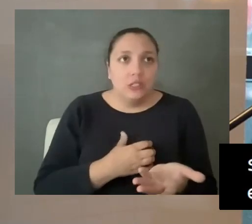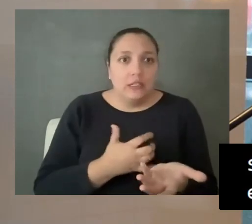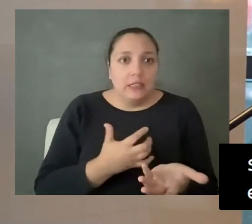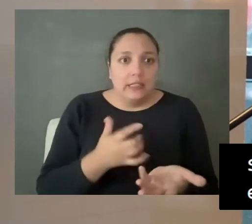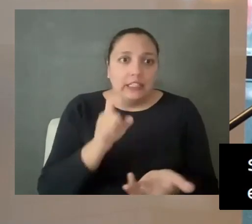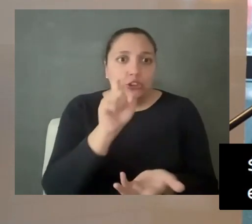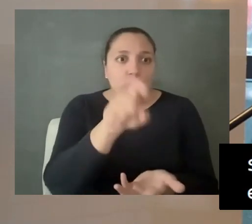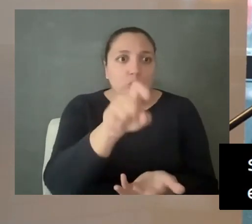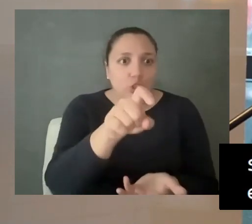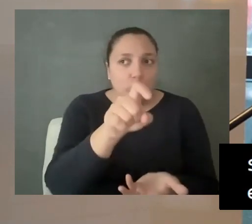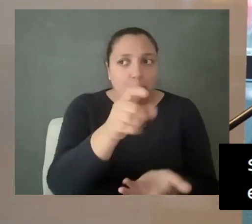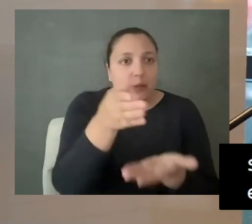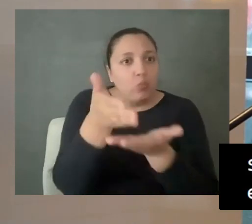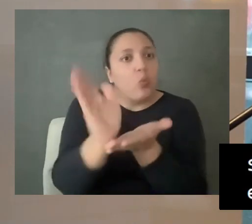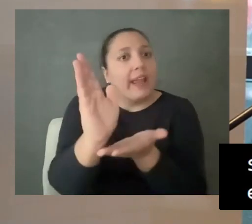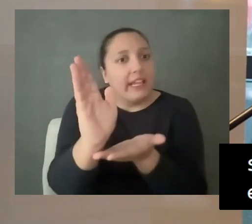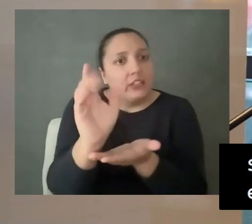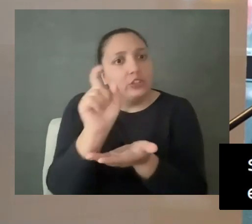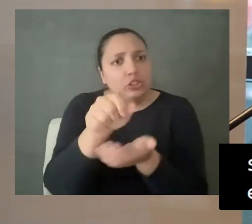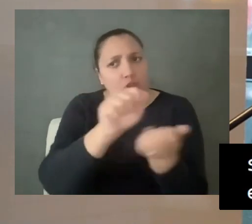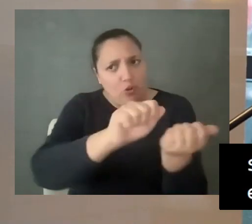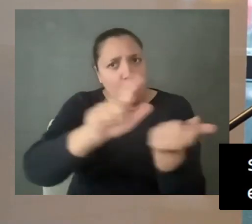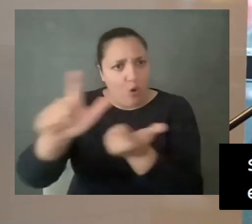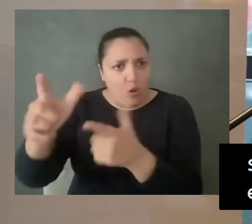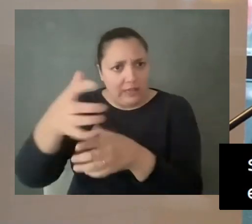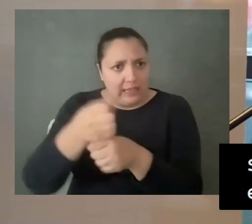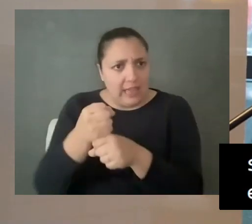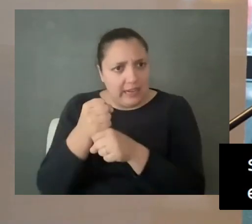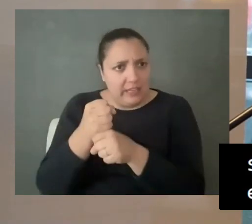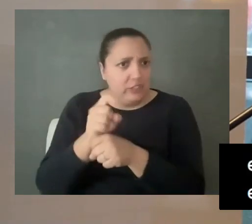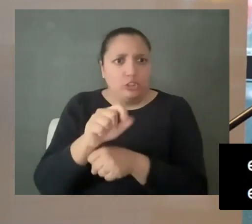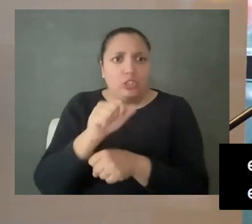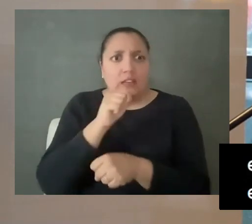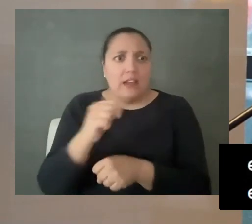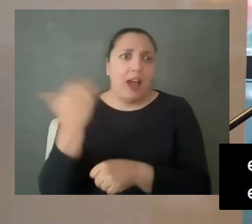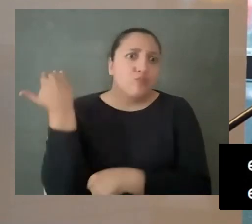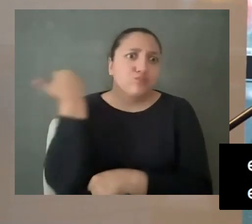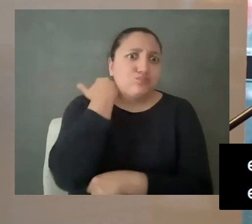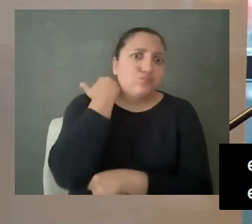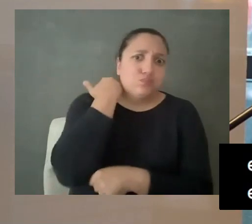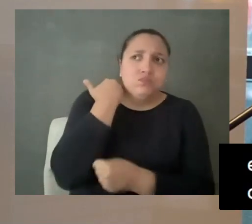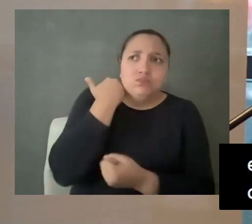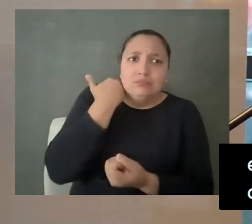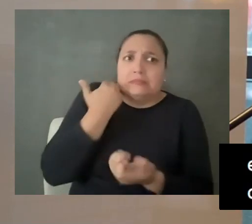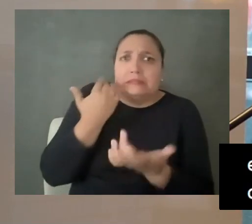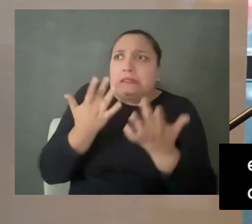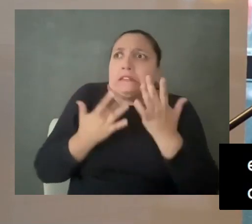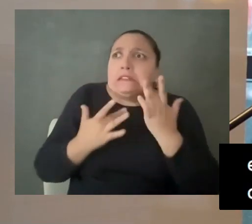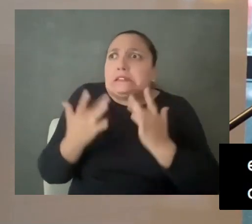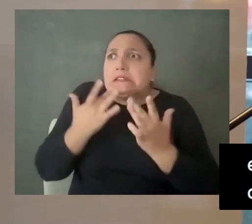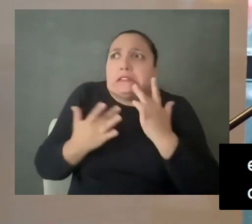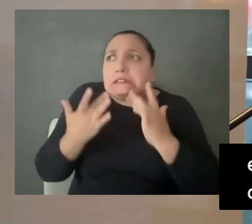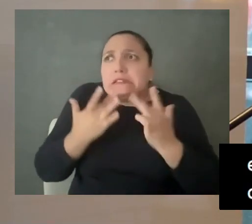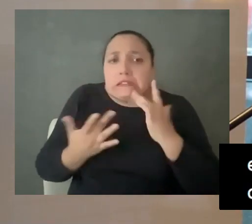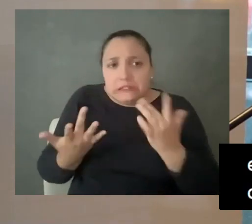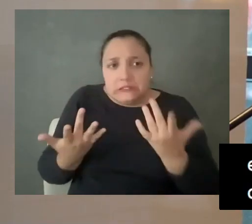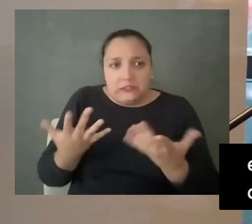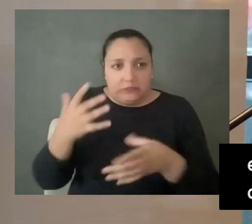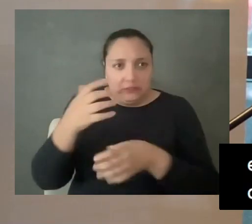something that should be a right. Everybody should be able to get it, and they shouldn't have to go broke in order to have access to something that you need